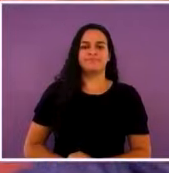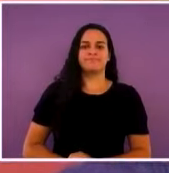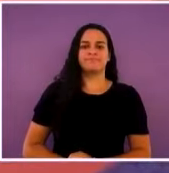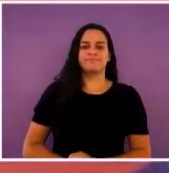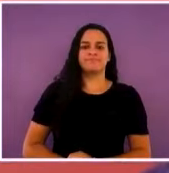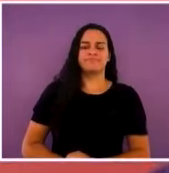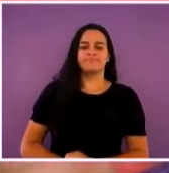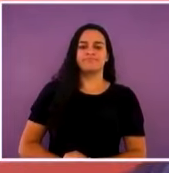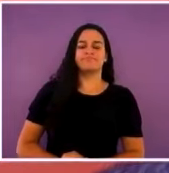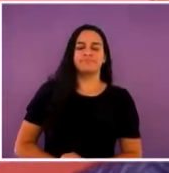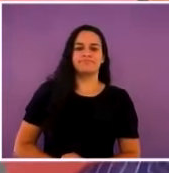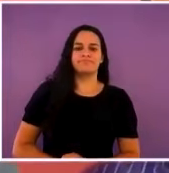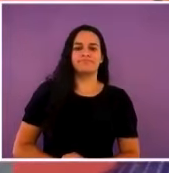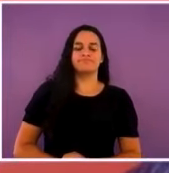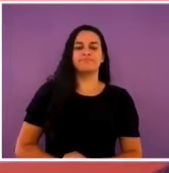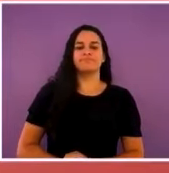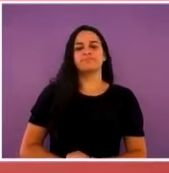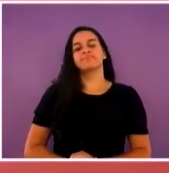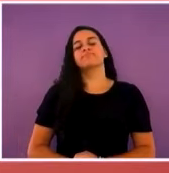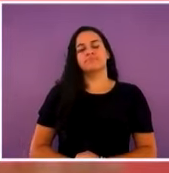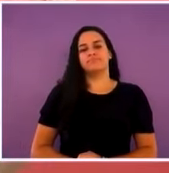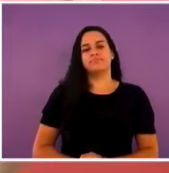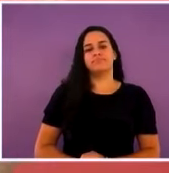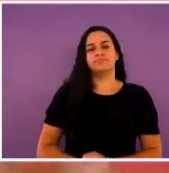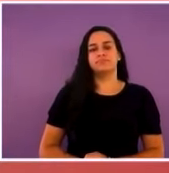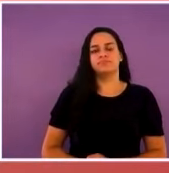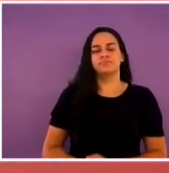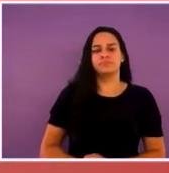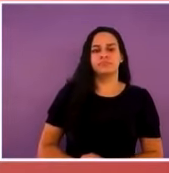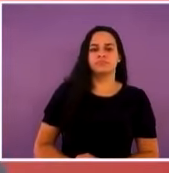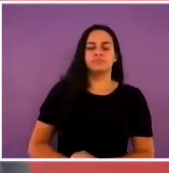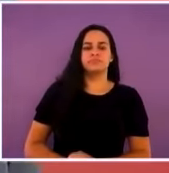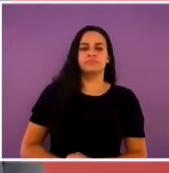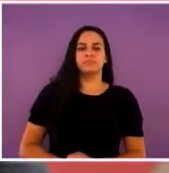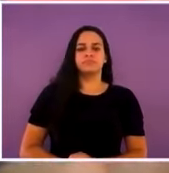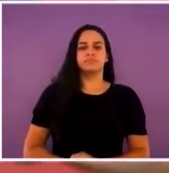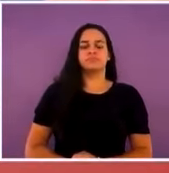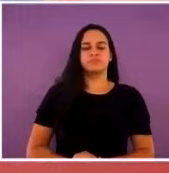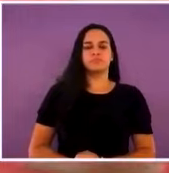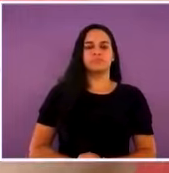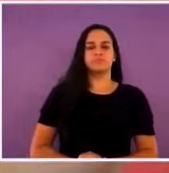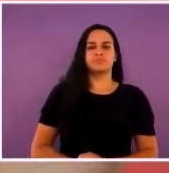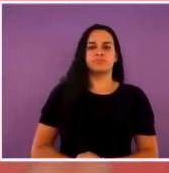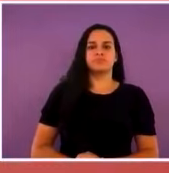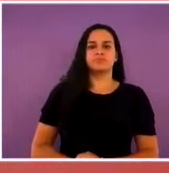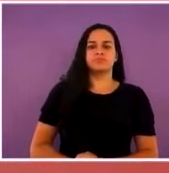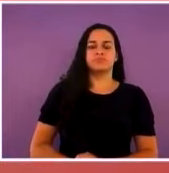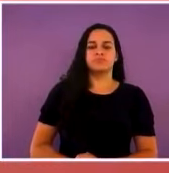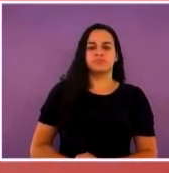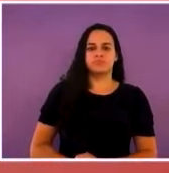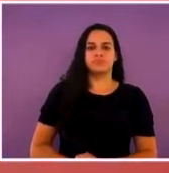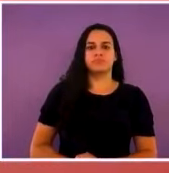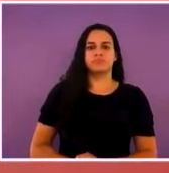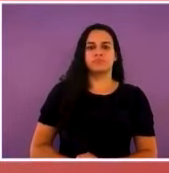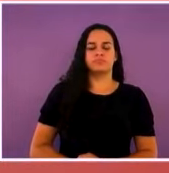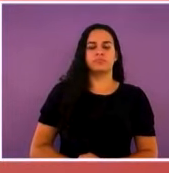The third important writing has to do with an apostolic exhortation that he wrote in